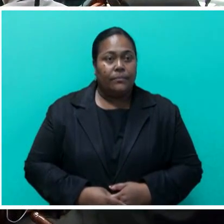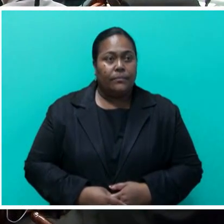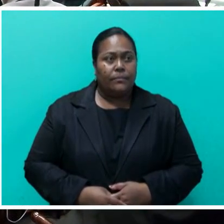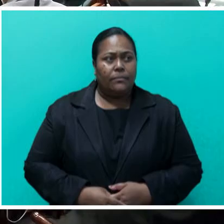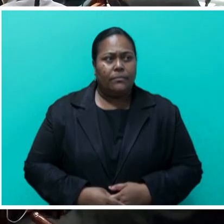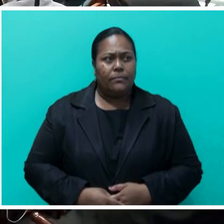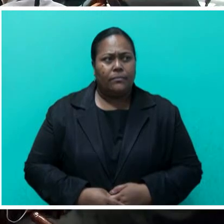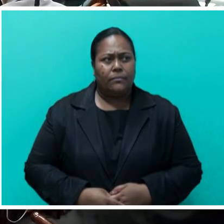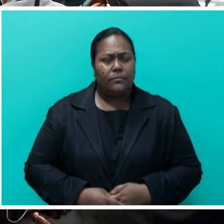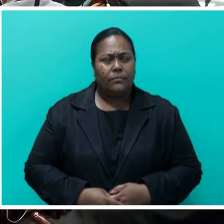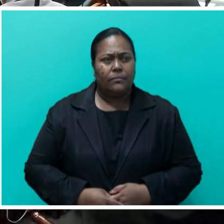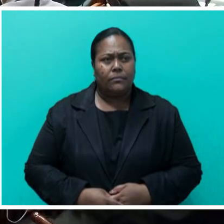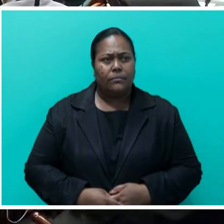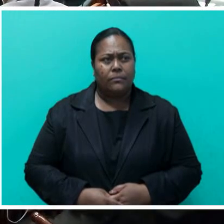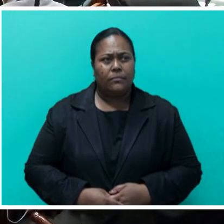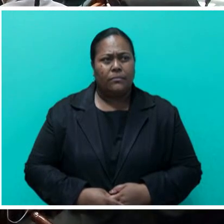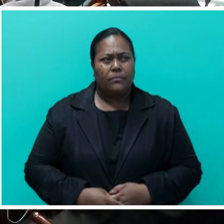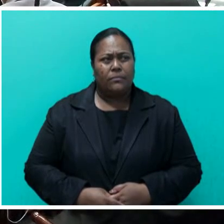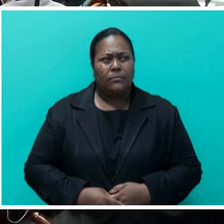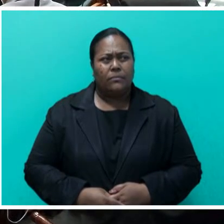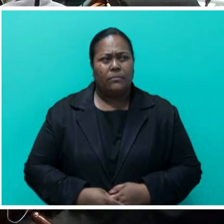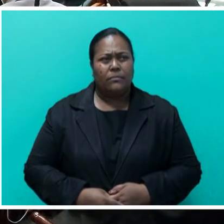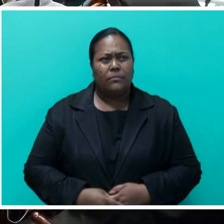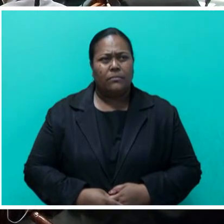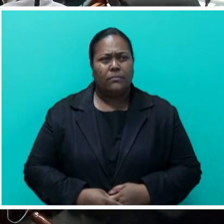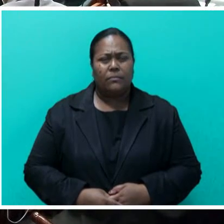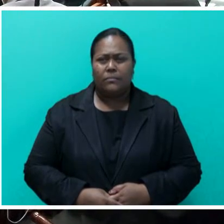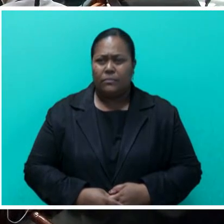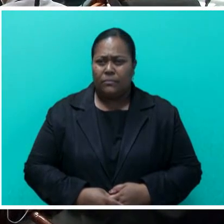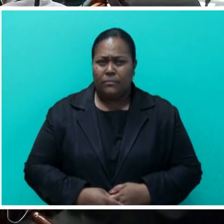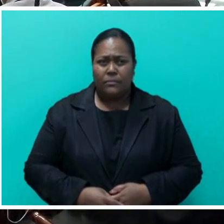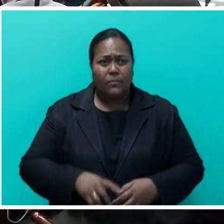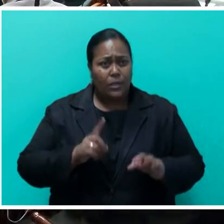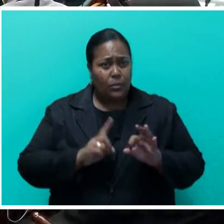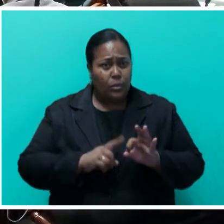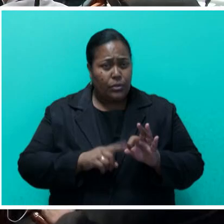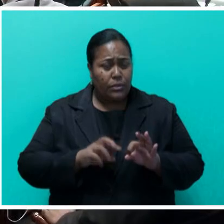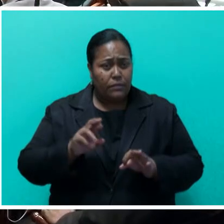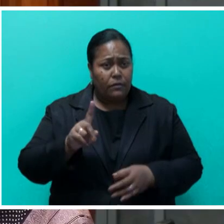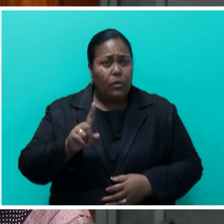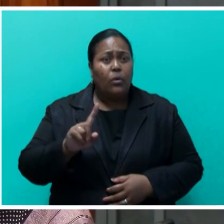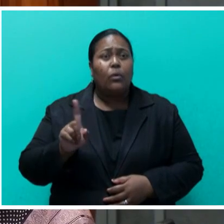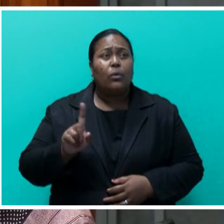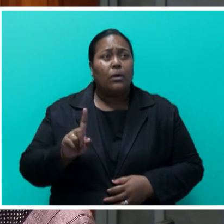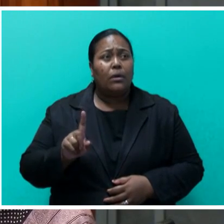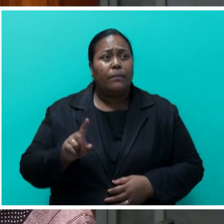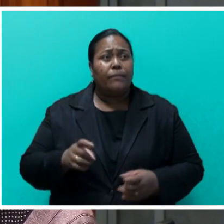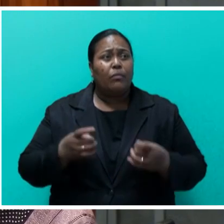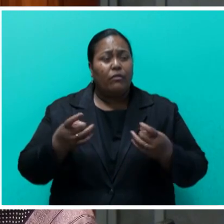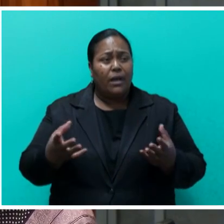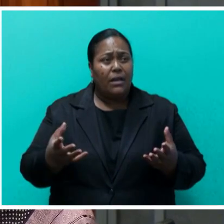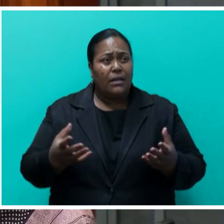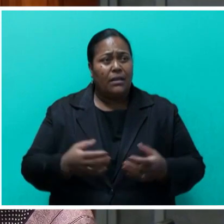the question. I think that the question is intended to be provided answers in two